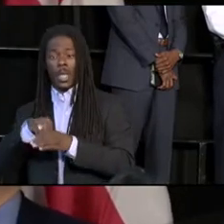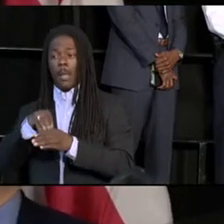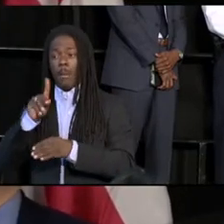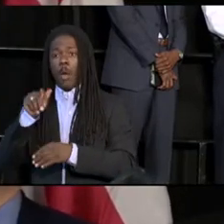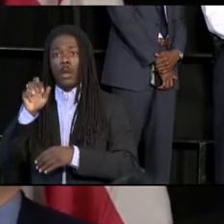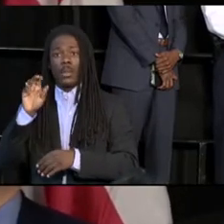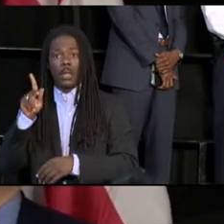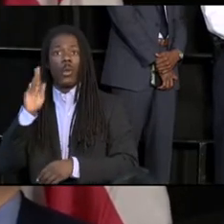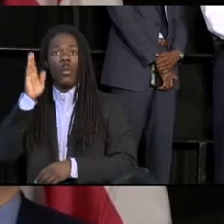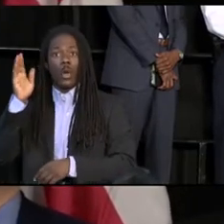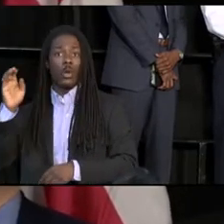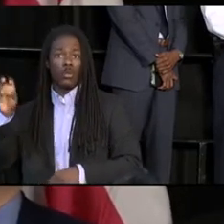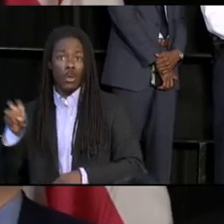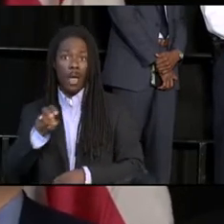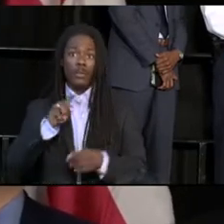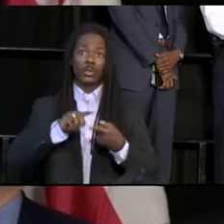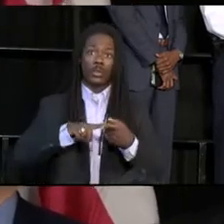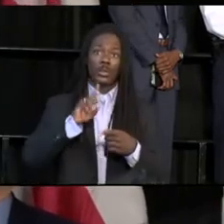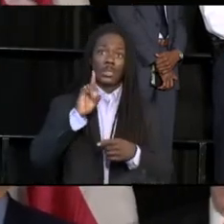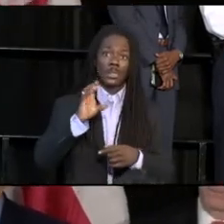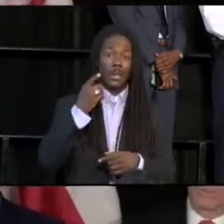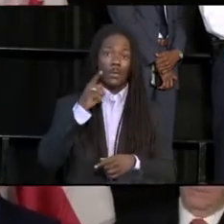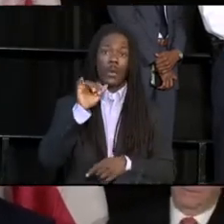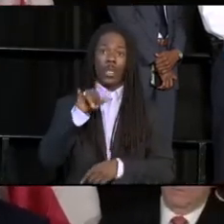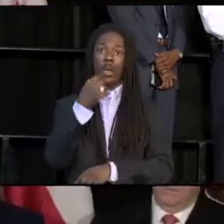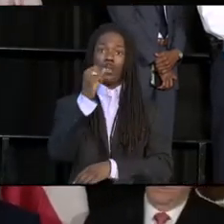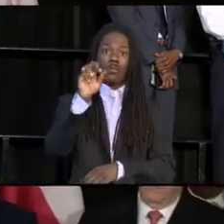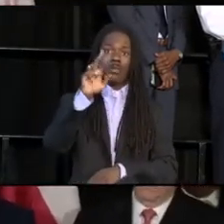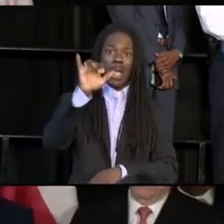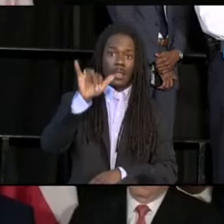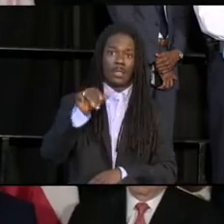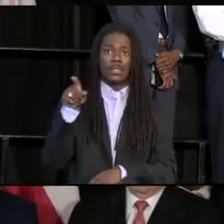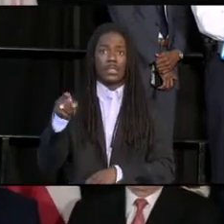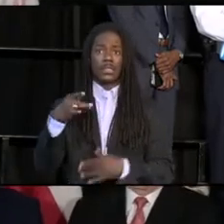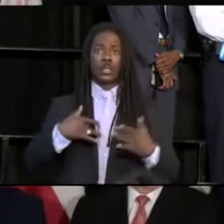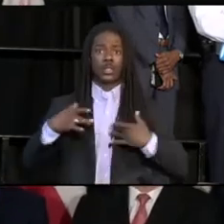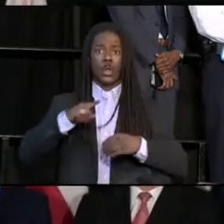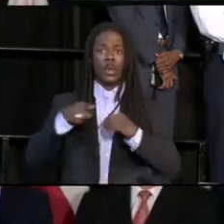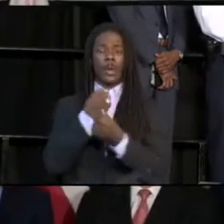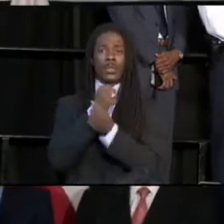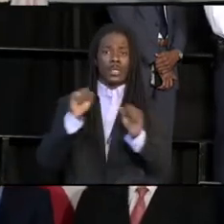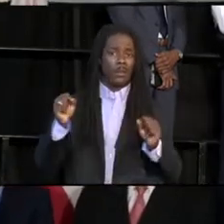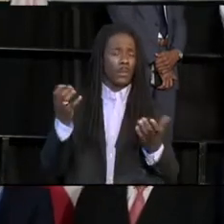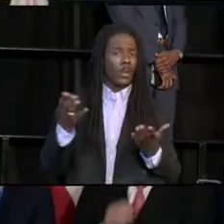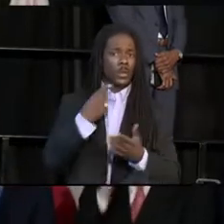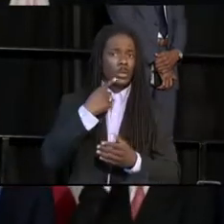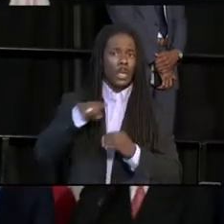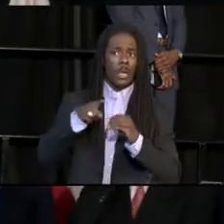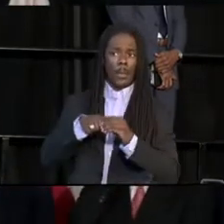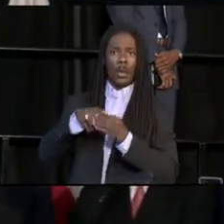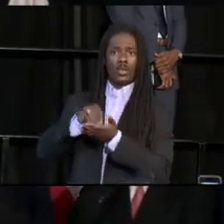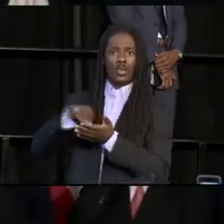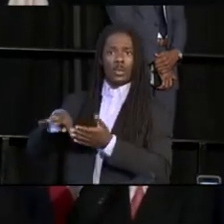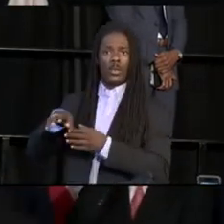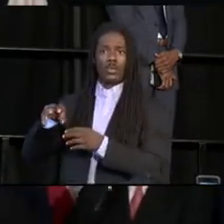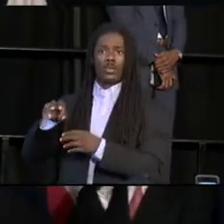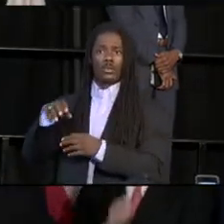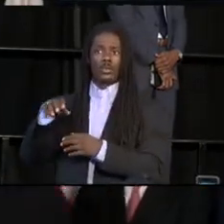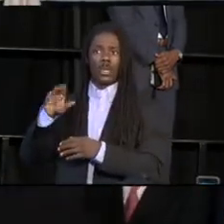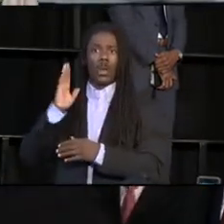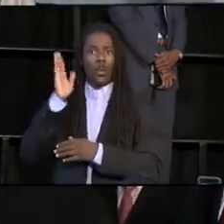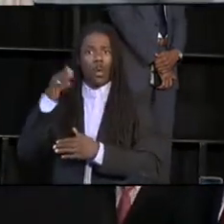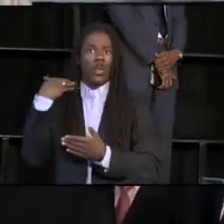D.C. for the rally, and she's concerned about safety. What do you have to say to the students who will be coming here on